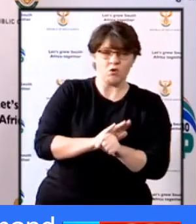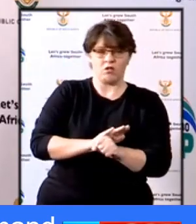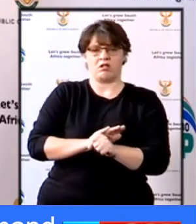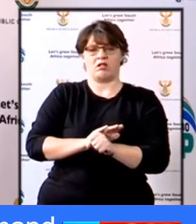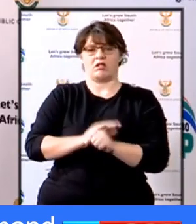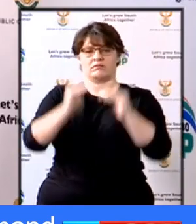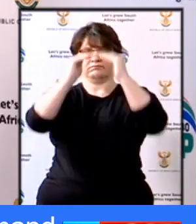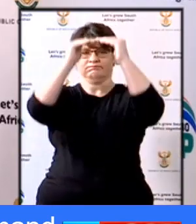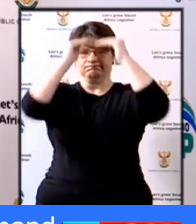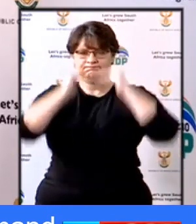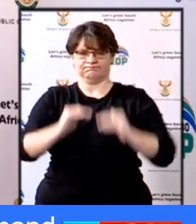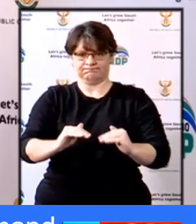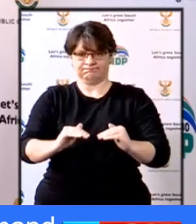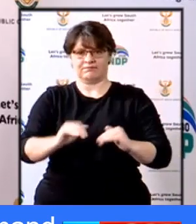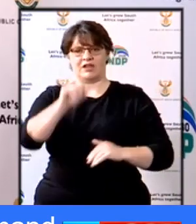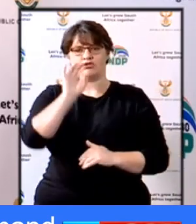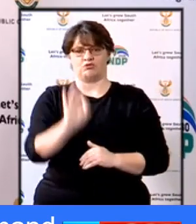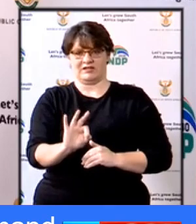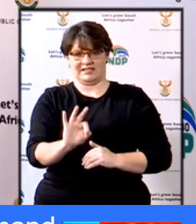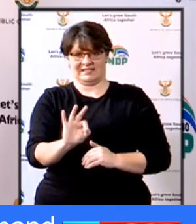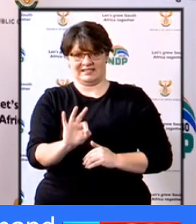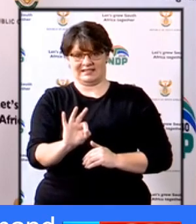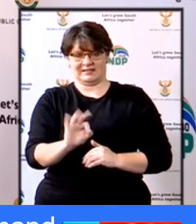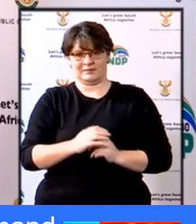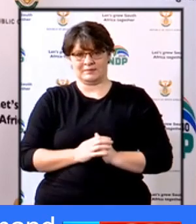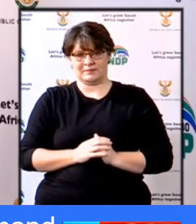Africa to risk level 3.